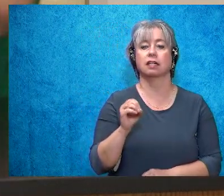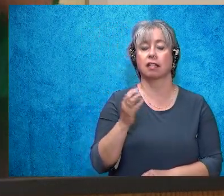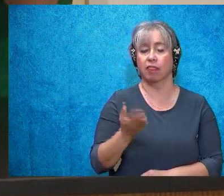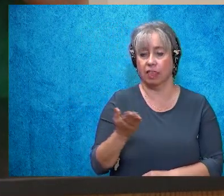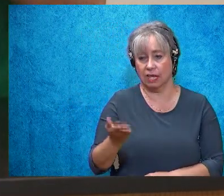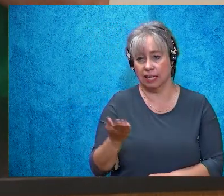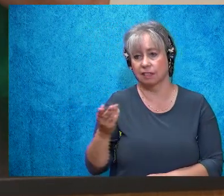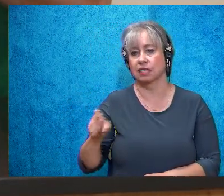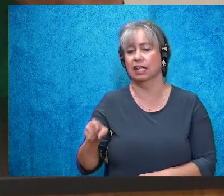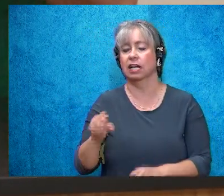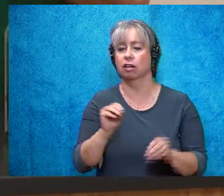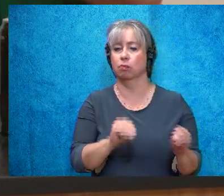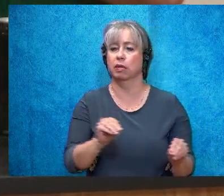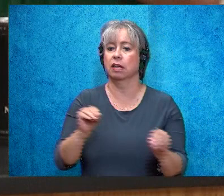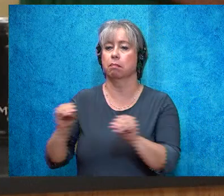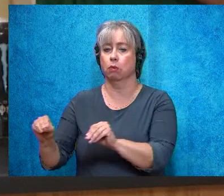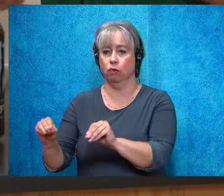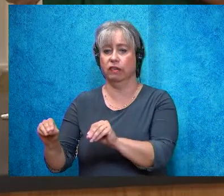things gets work done.